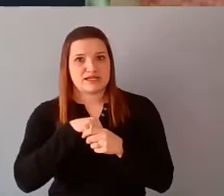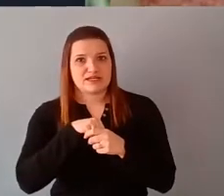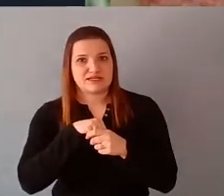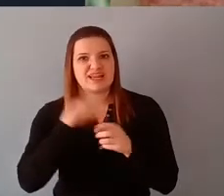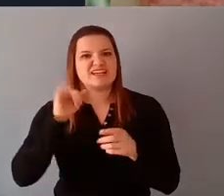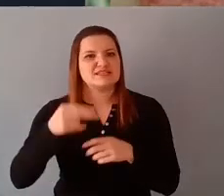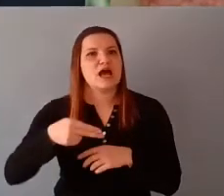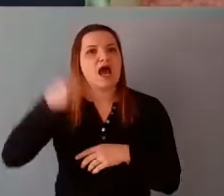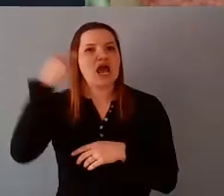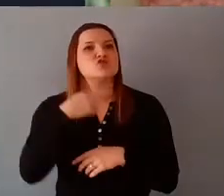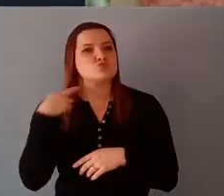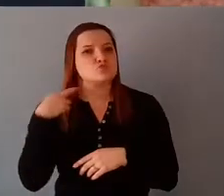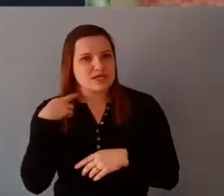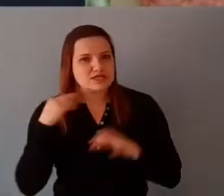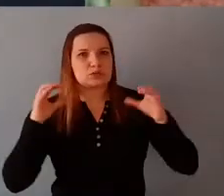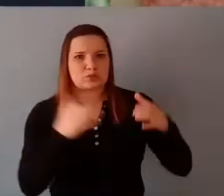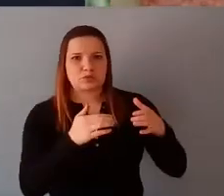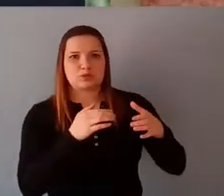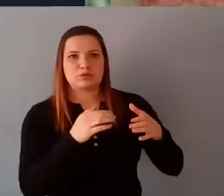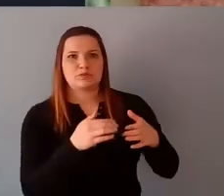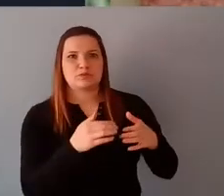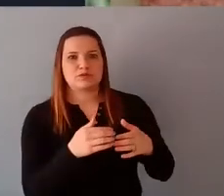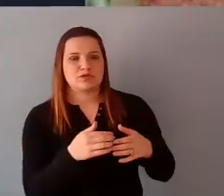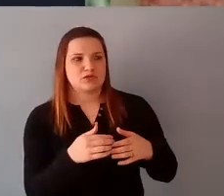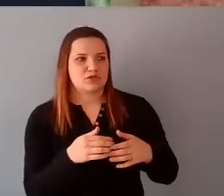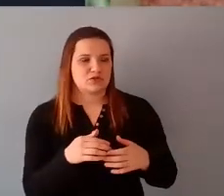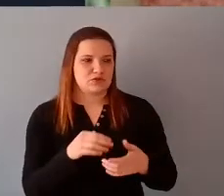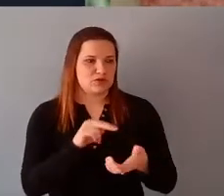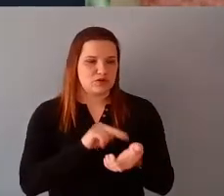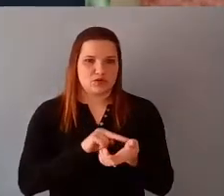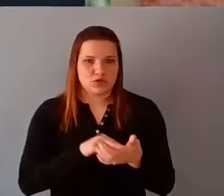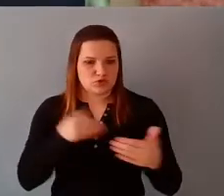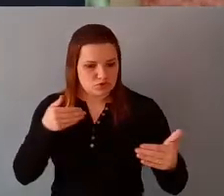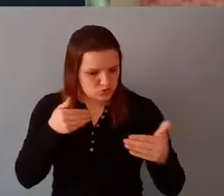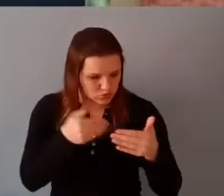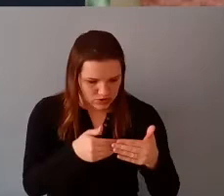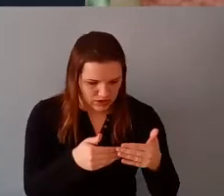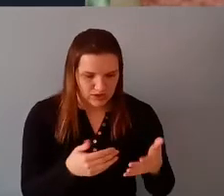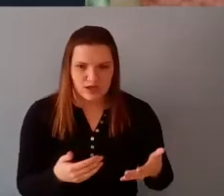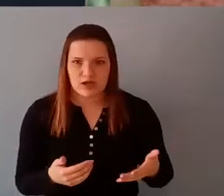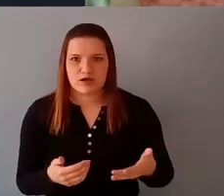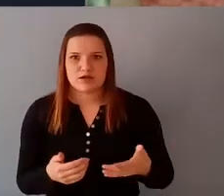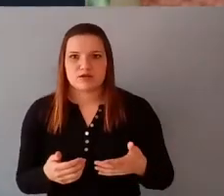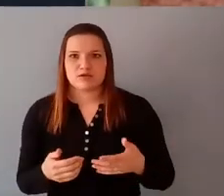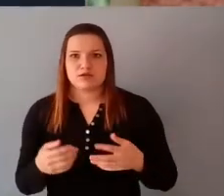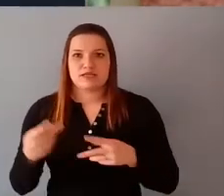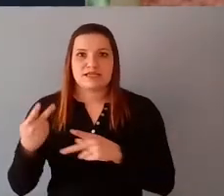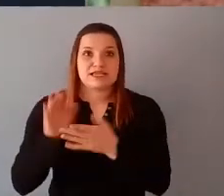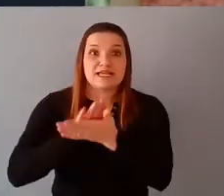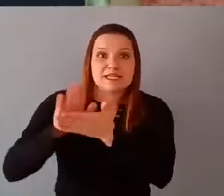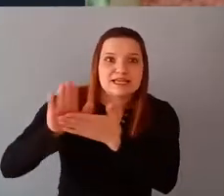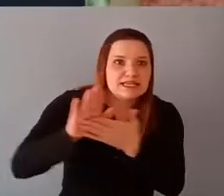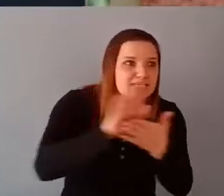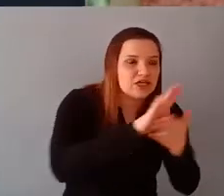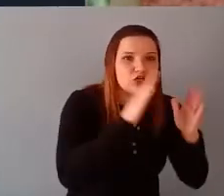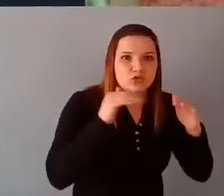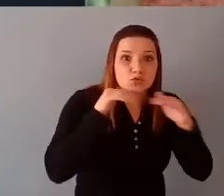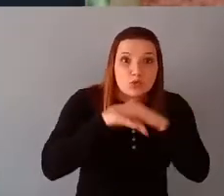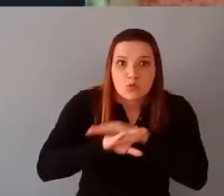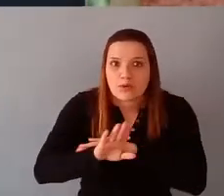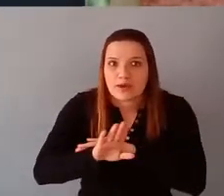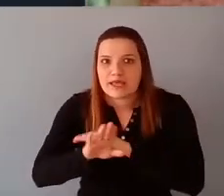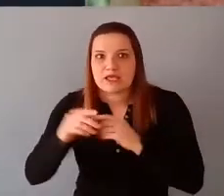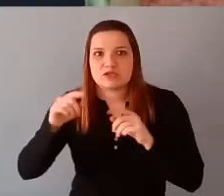highest risk. The bedside, clinicians, the housekeepers that go into COVID